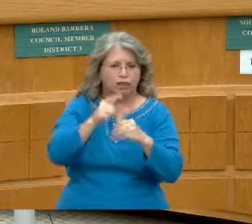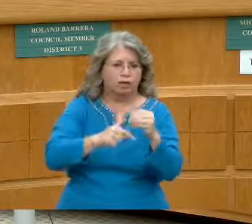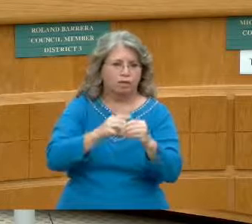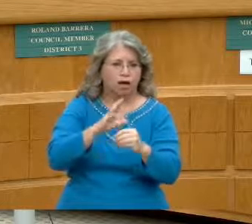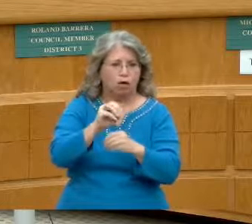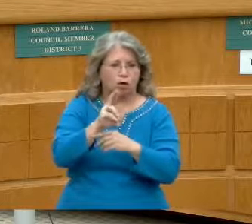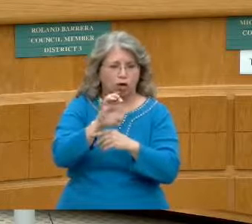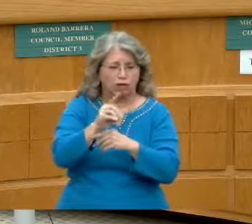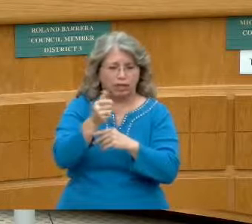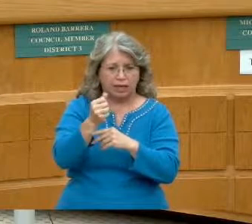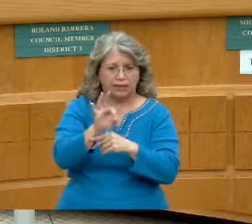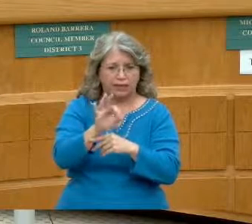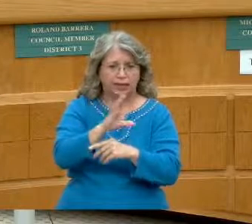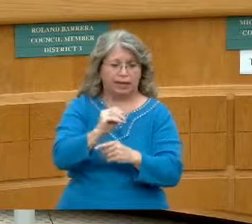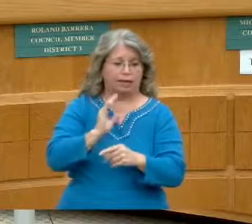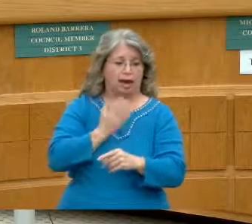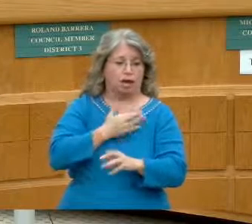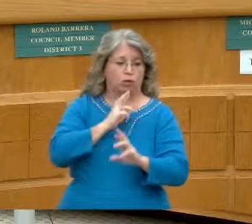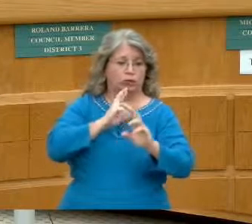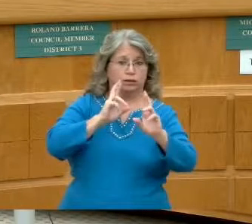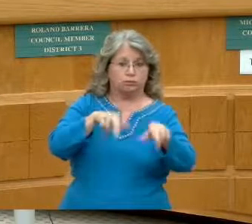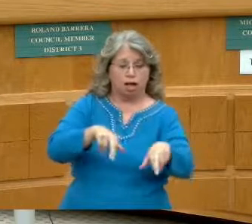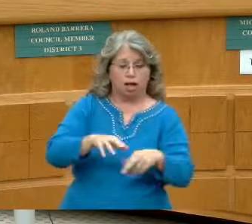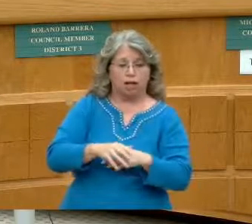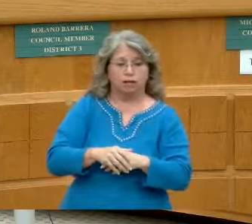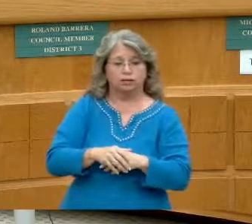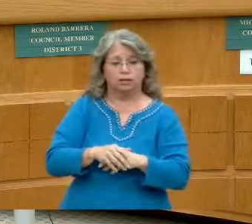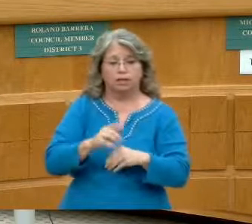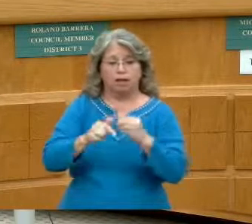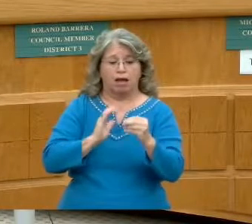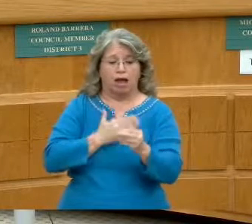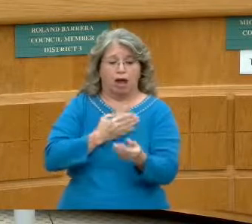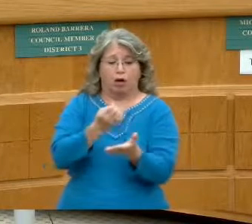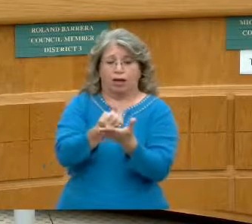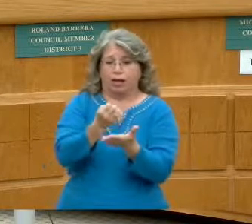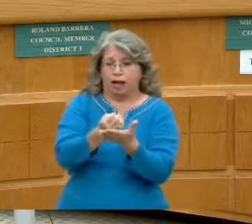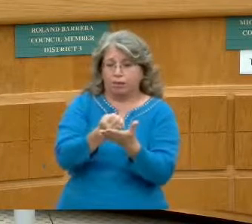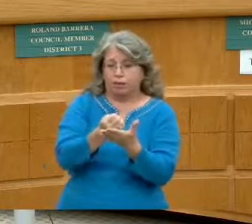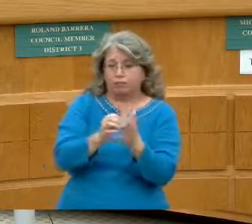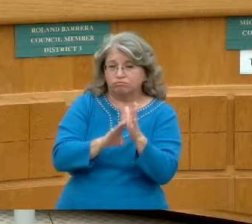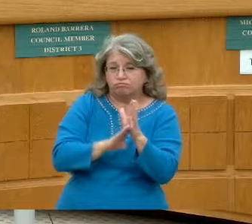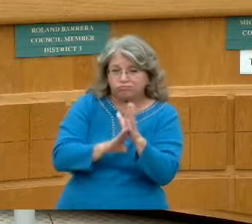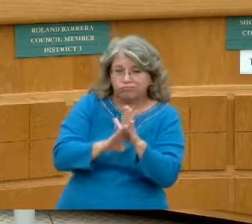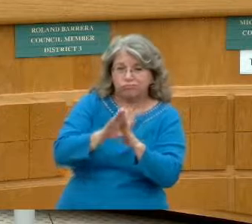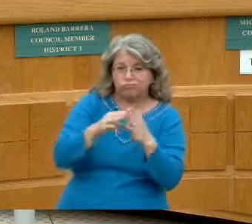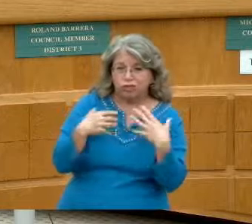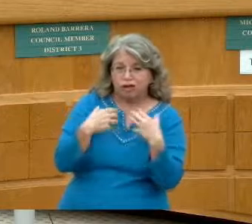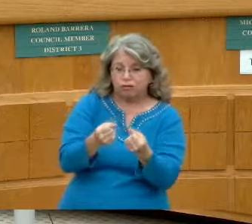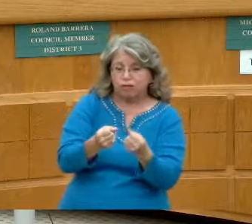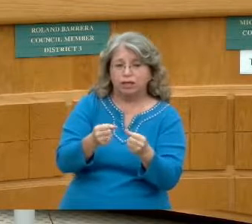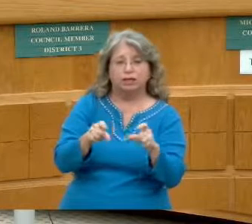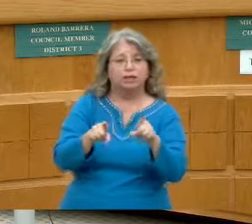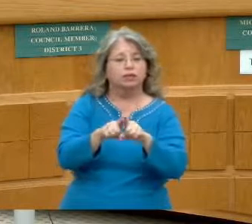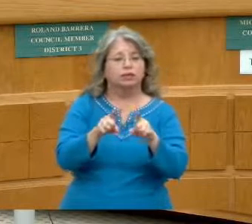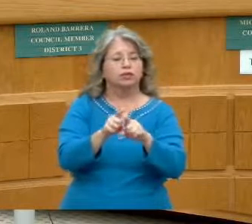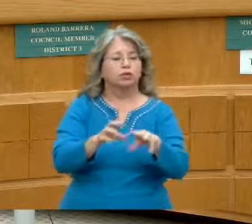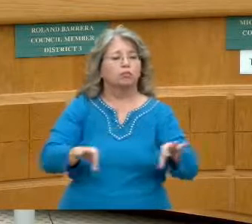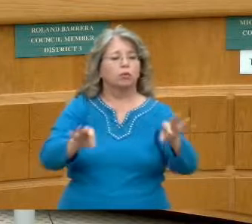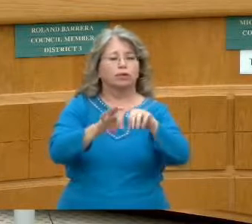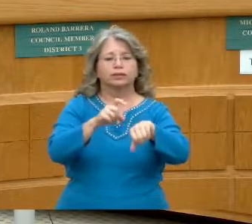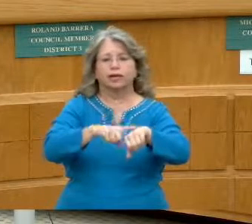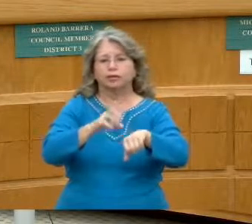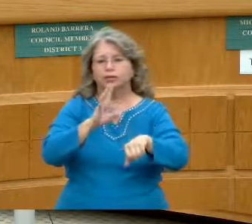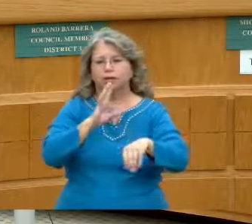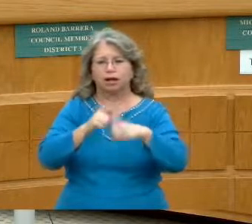about the response to COVID-19, about our economic recovery, but it's also an important opportunity to just talk about emergency